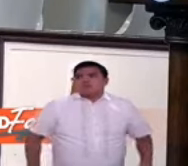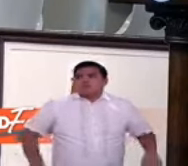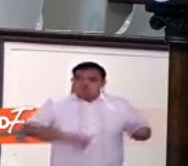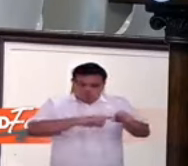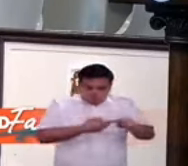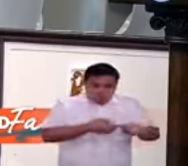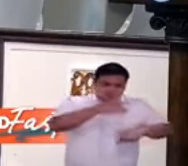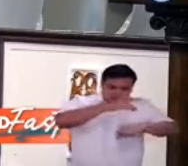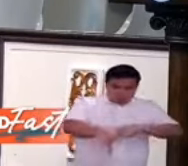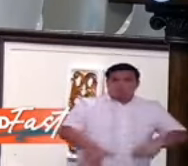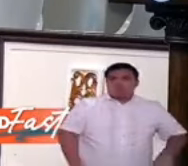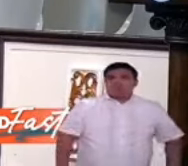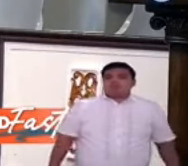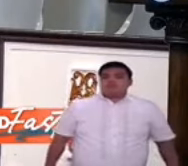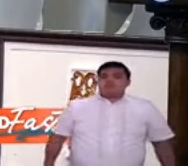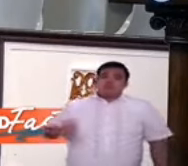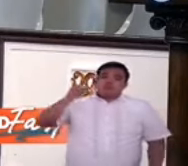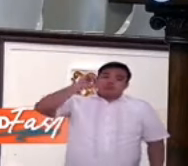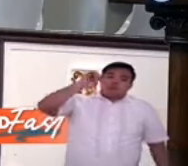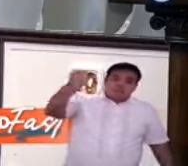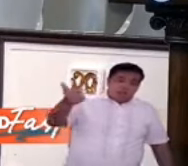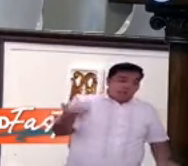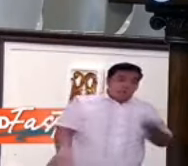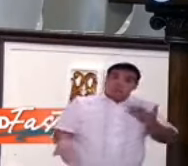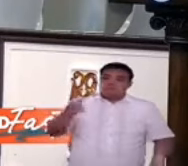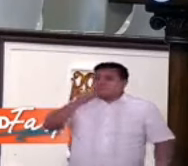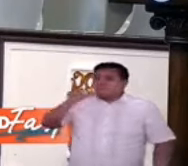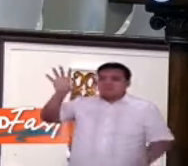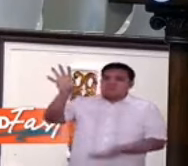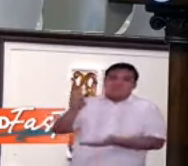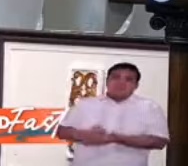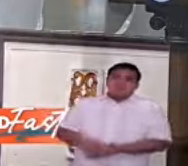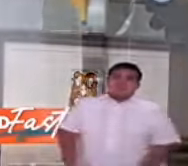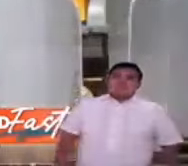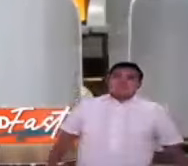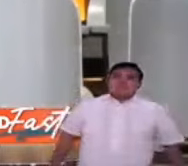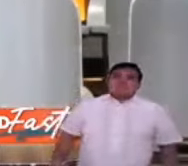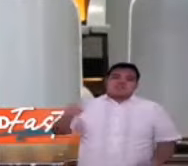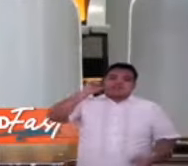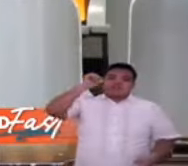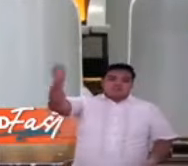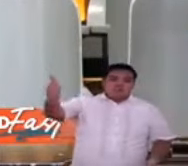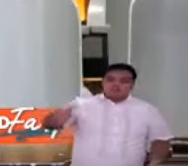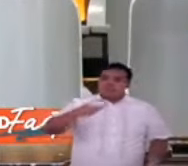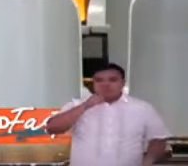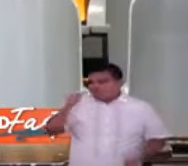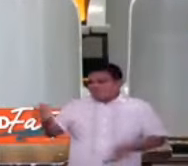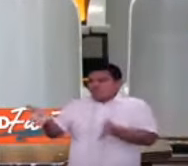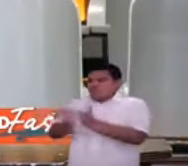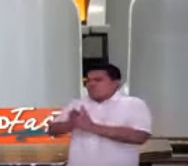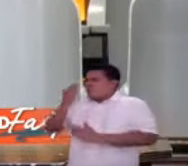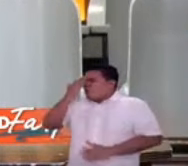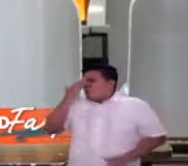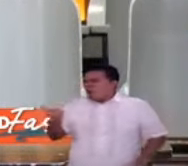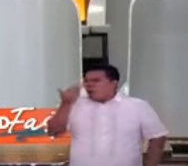Start them early. Tomorrow, that baby will not want to be rocked anymore. Tomorrow, that toddler will not be asking,